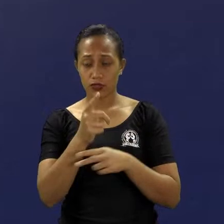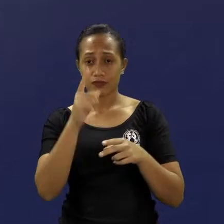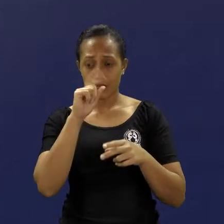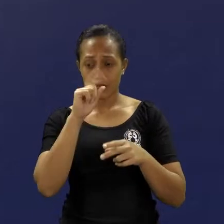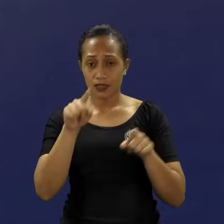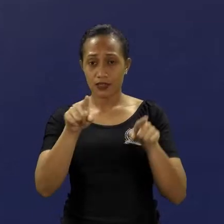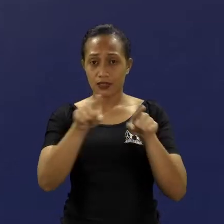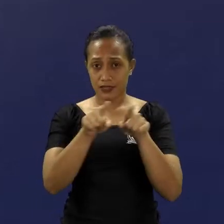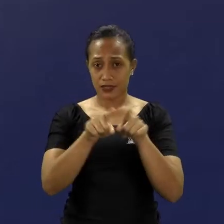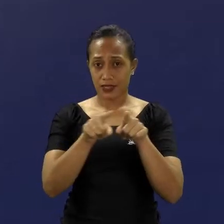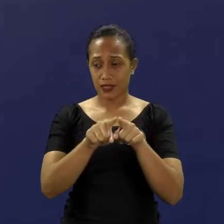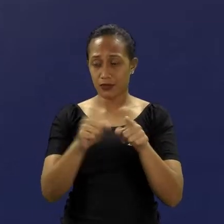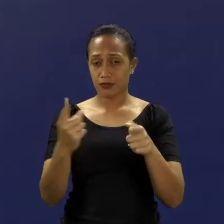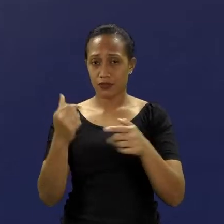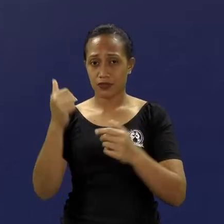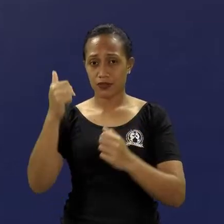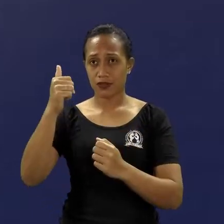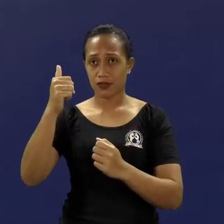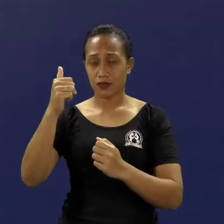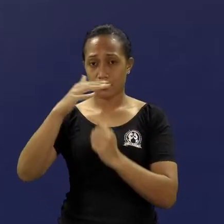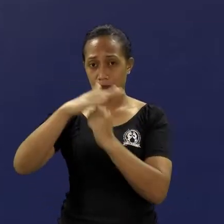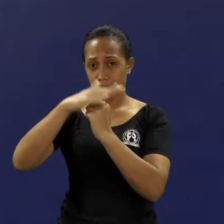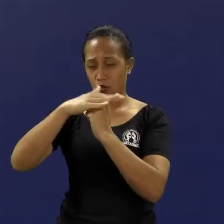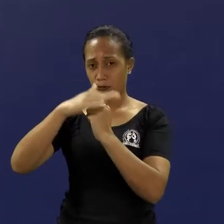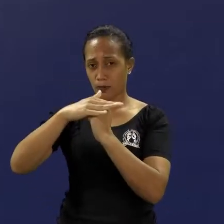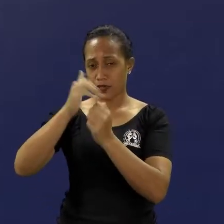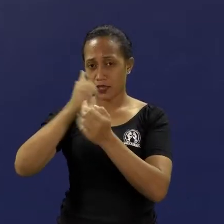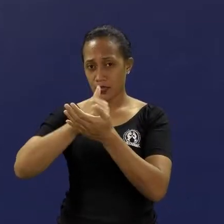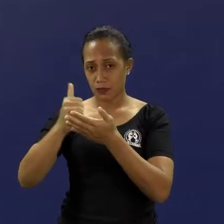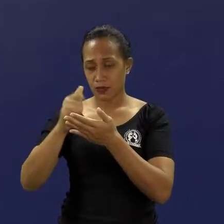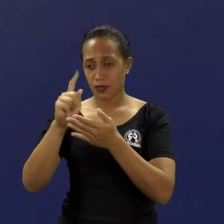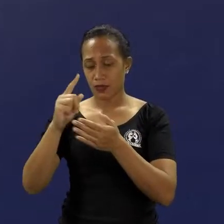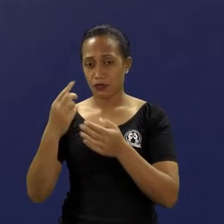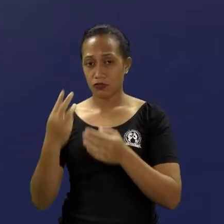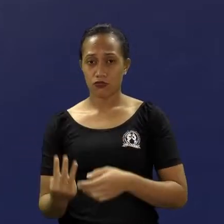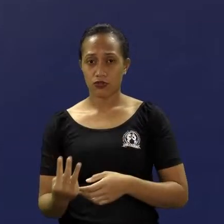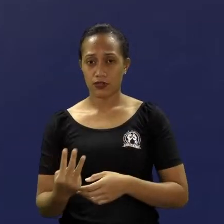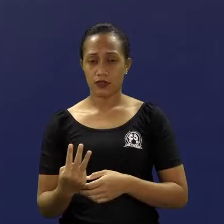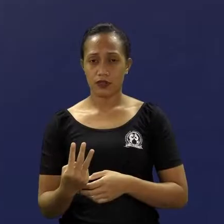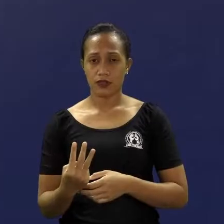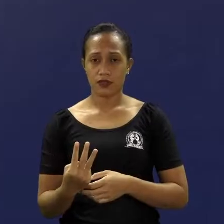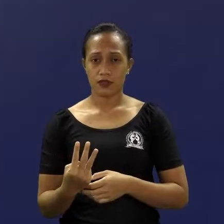te tusa i o la denominators ma le tolu.